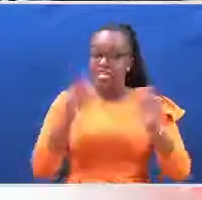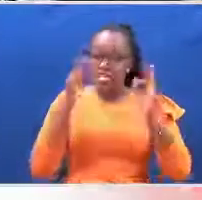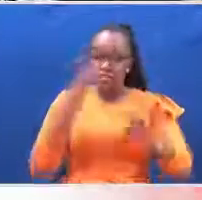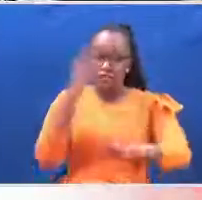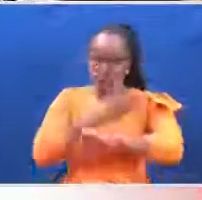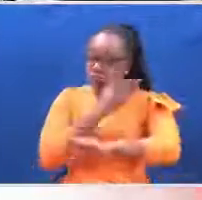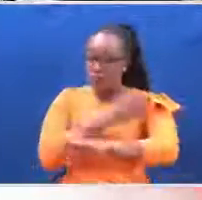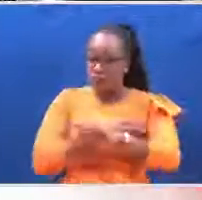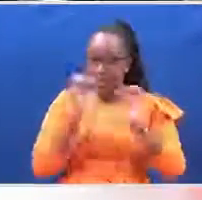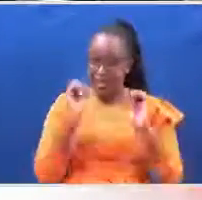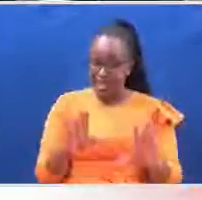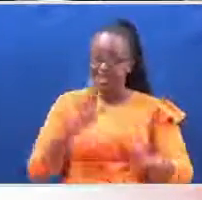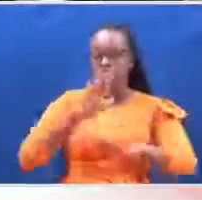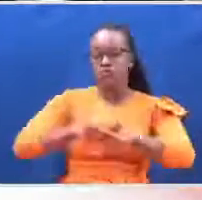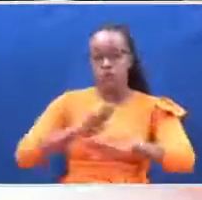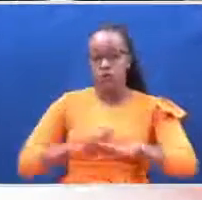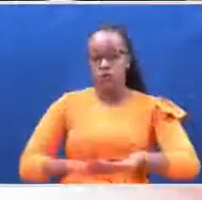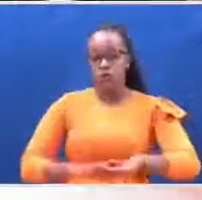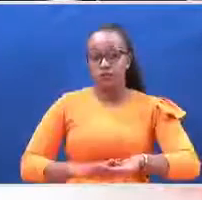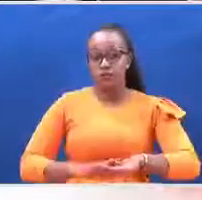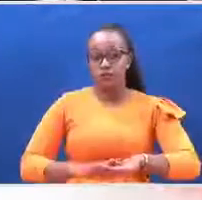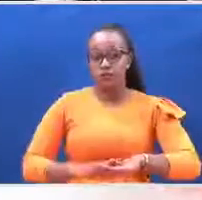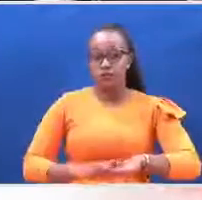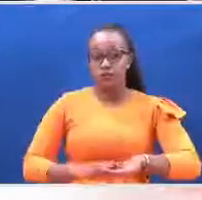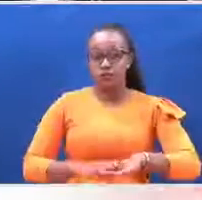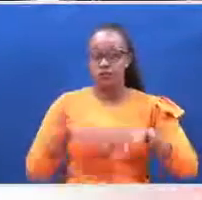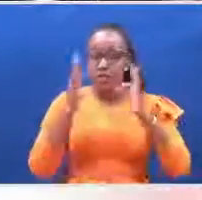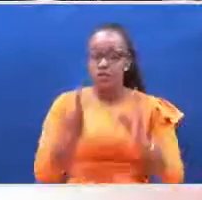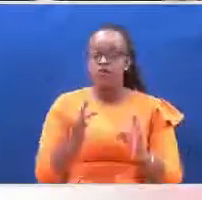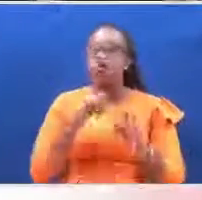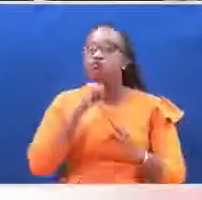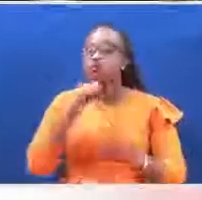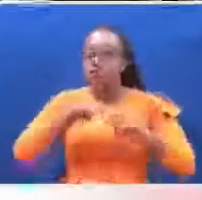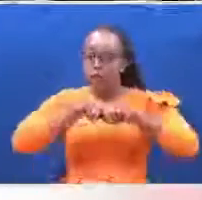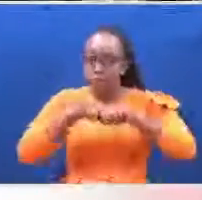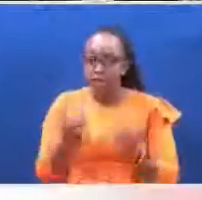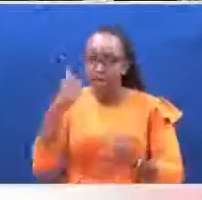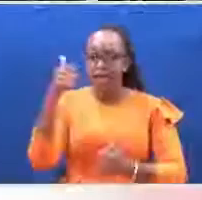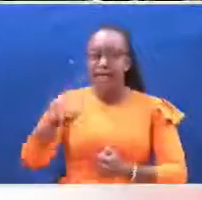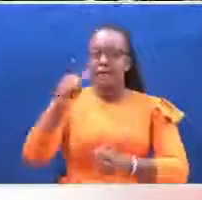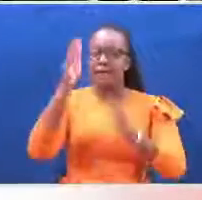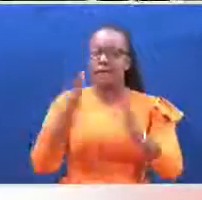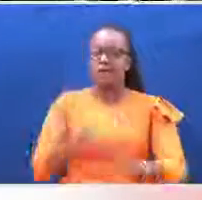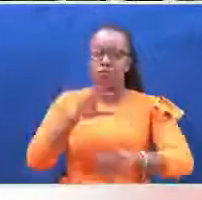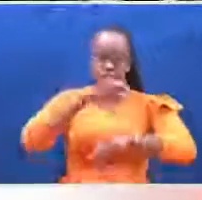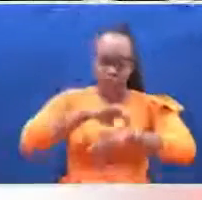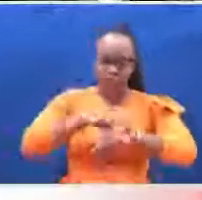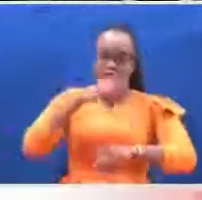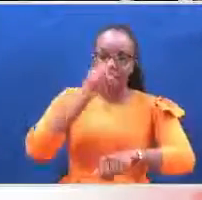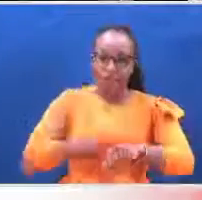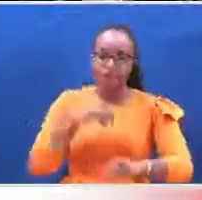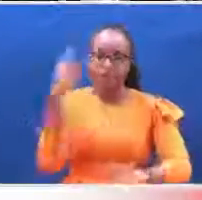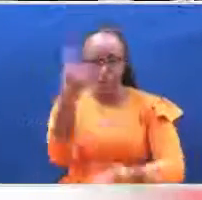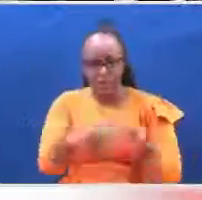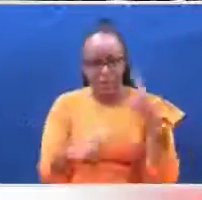harm. As long as you do not break anybody's bones as you do the caning, as you do not